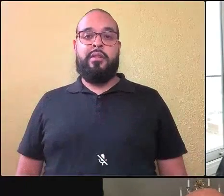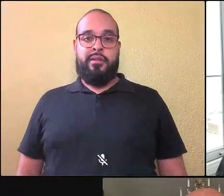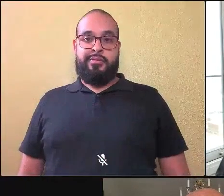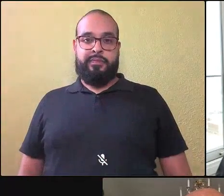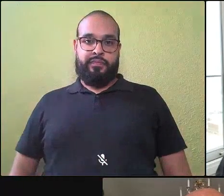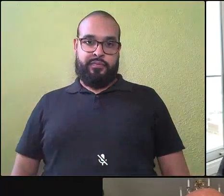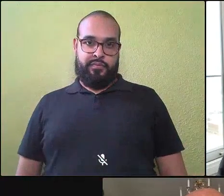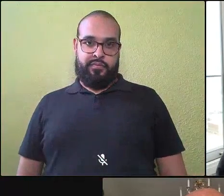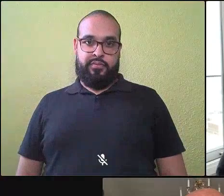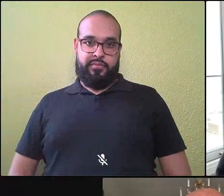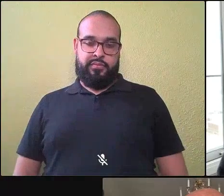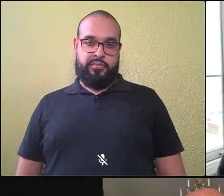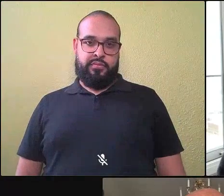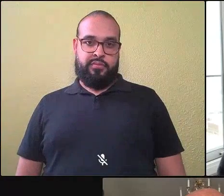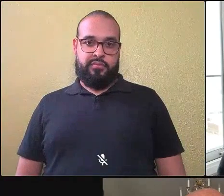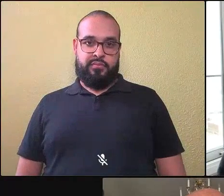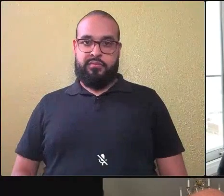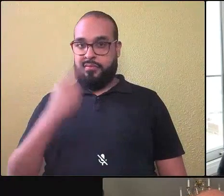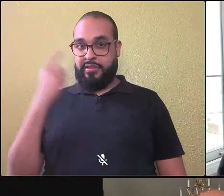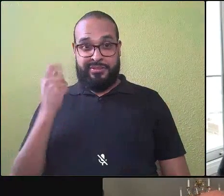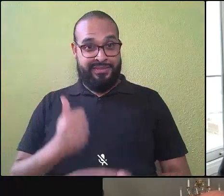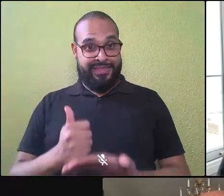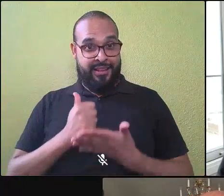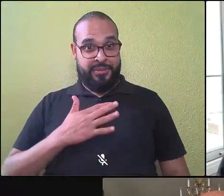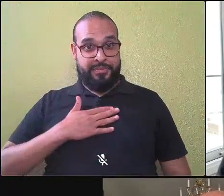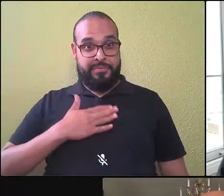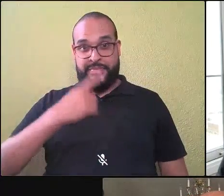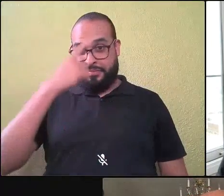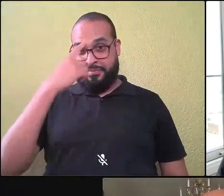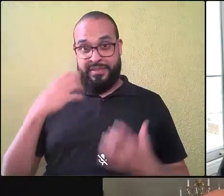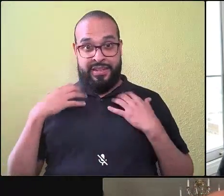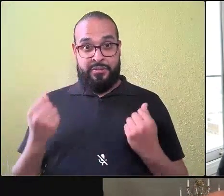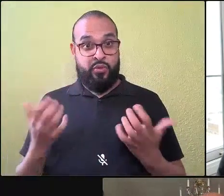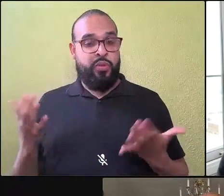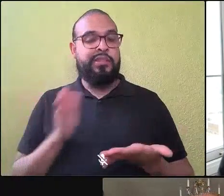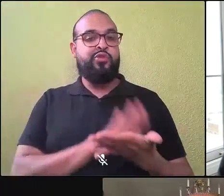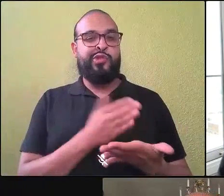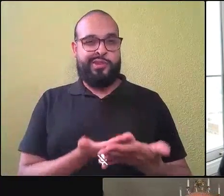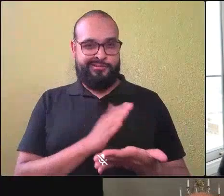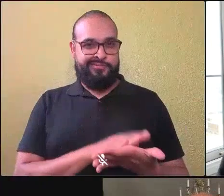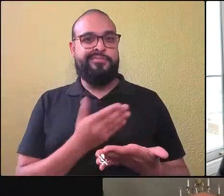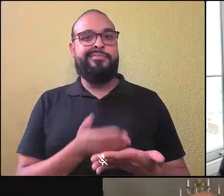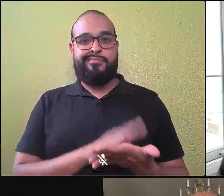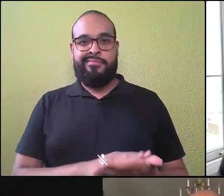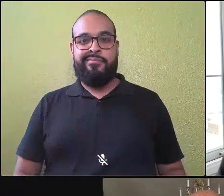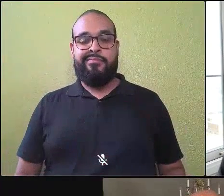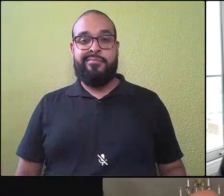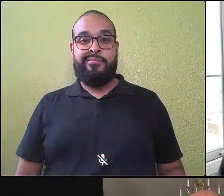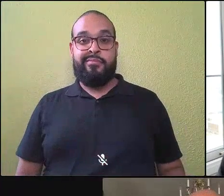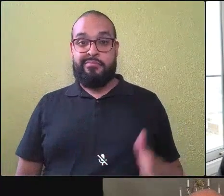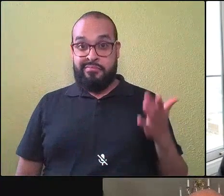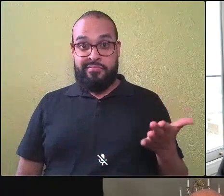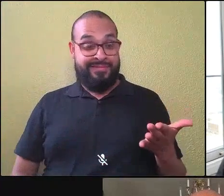helps my sort of mental health is like cooking, like using the thing that I say is really important to